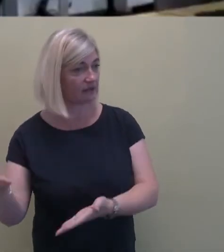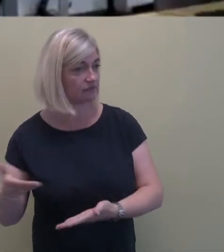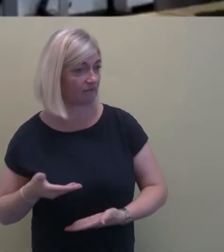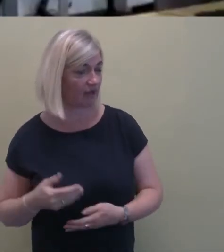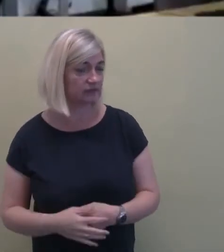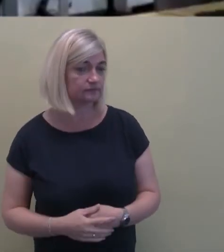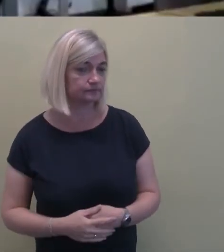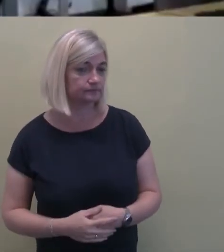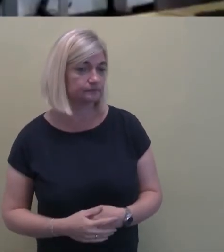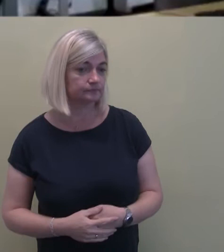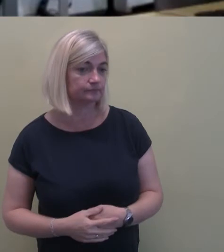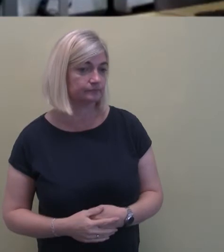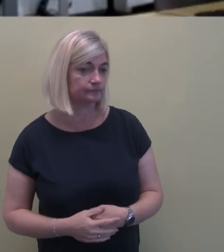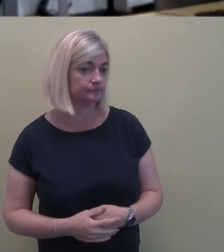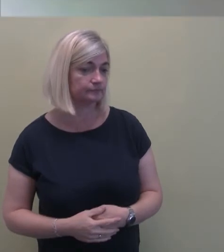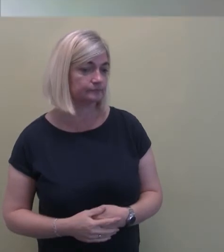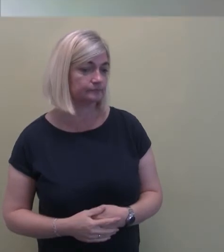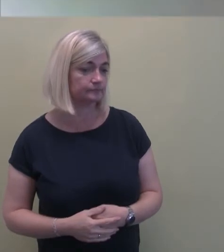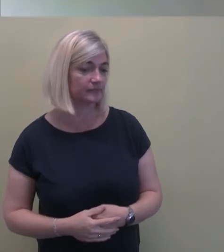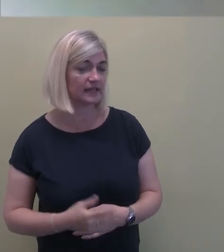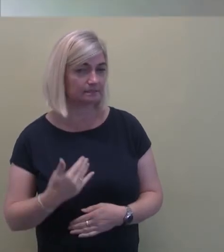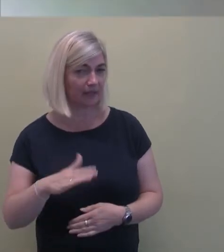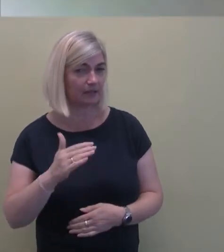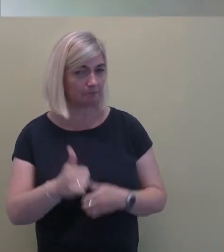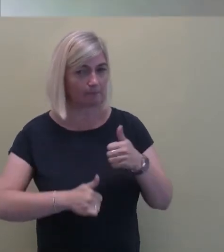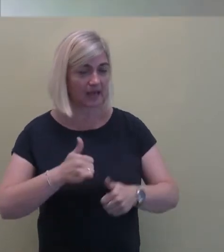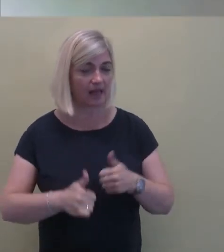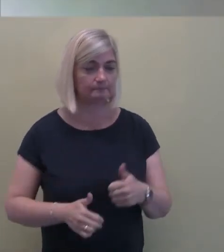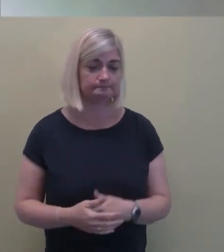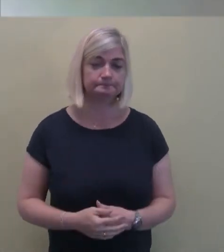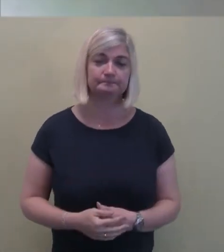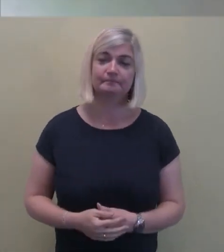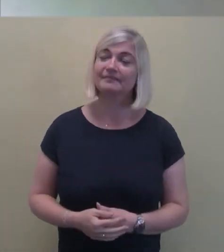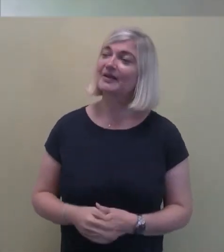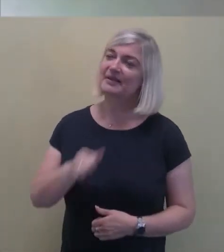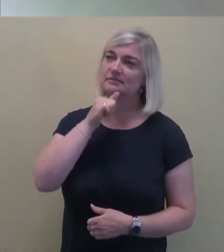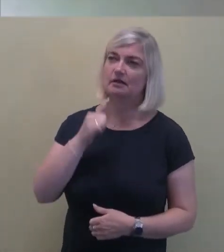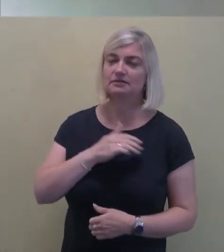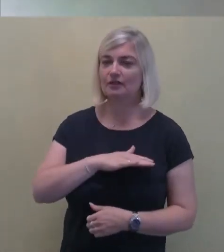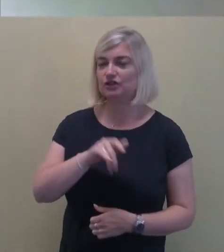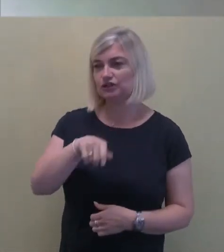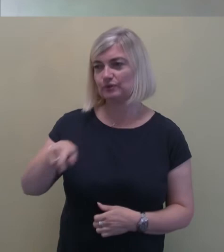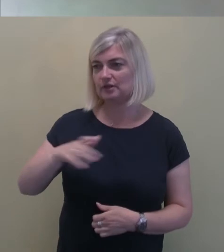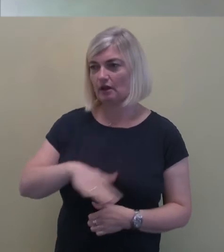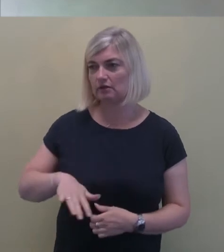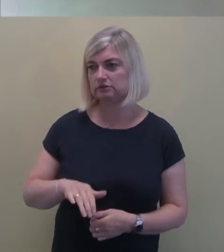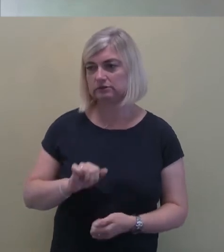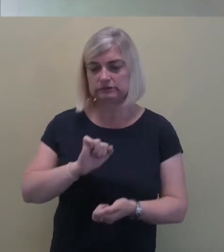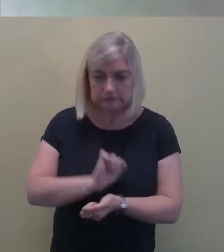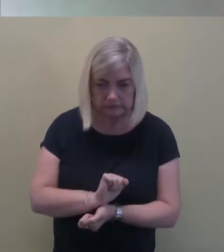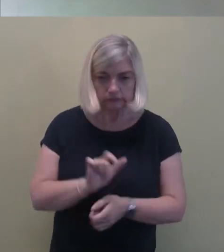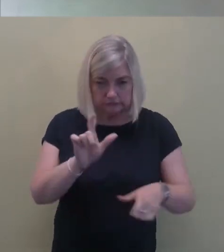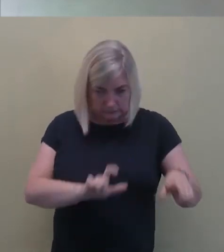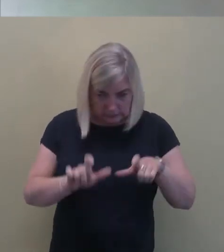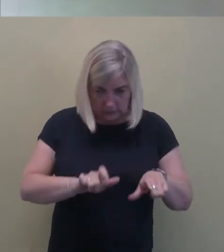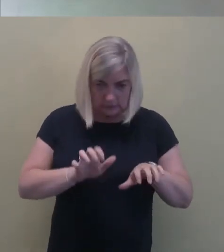all available to work with you. If you're unsure about what career or course you want to do, there are a range of services we can